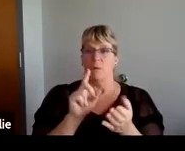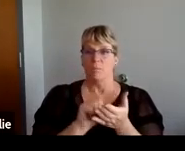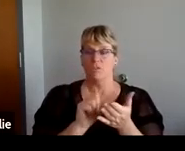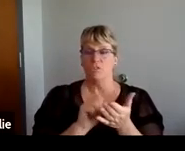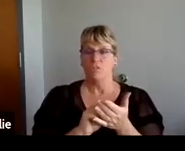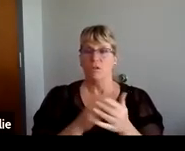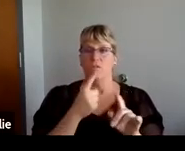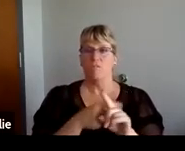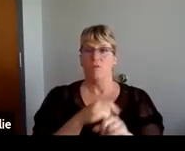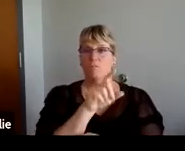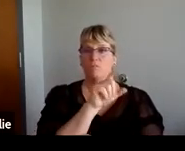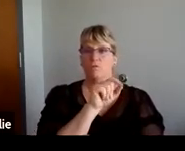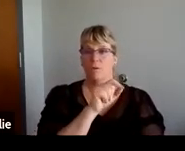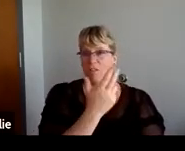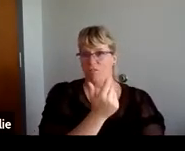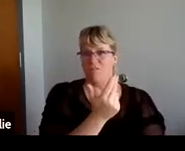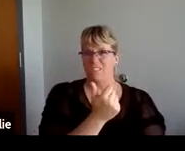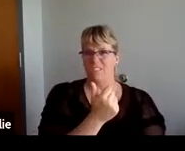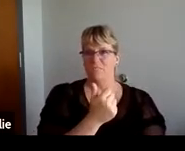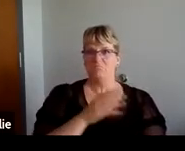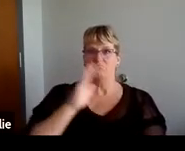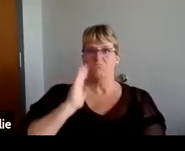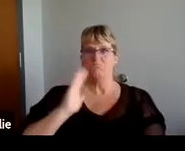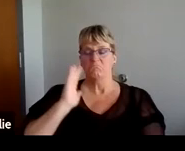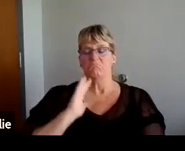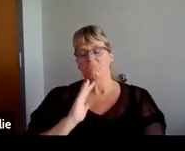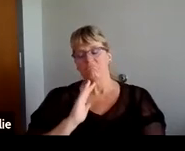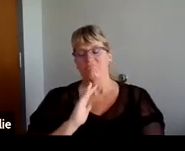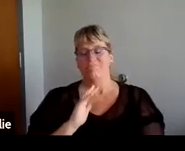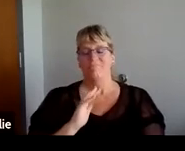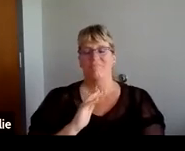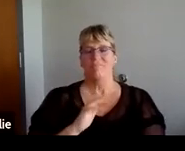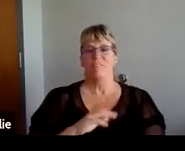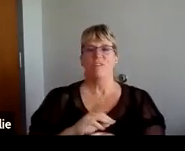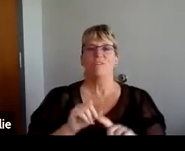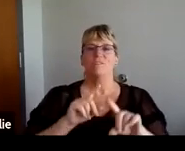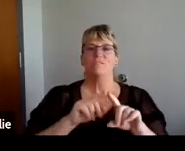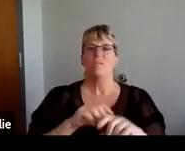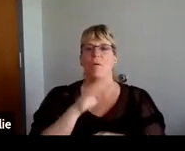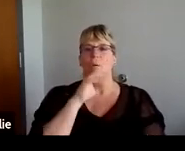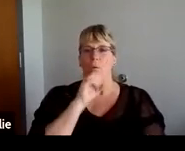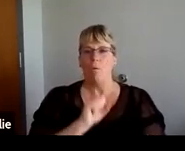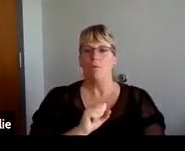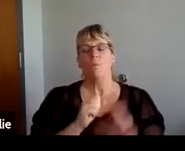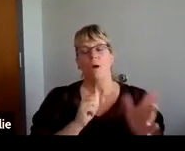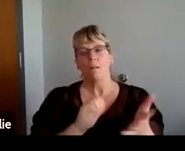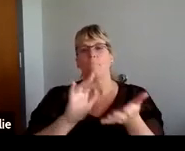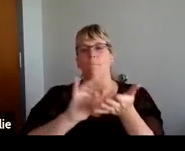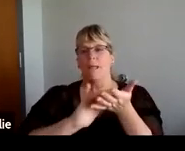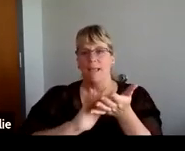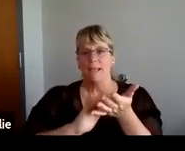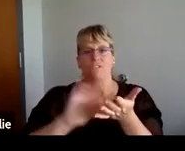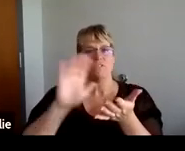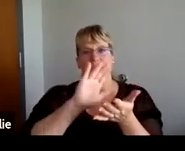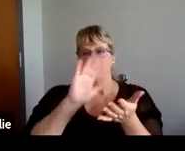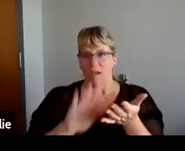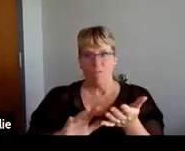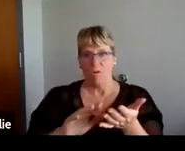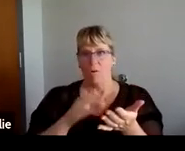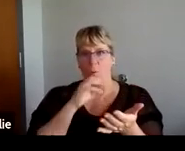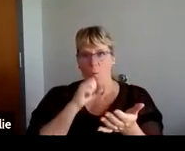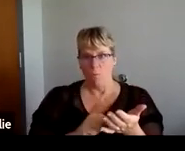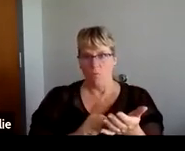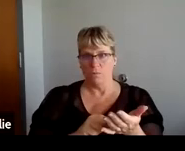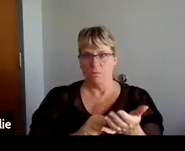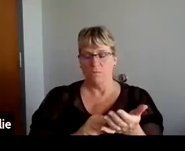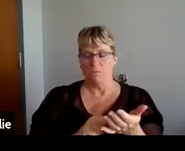from 2013, so albeit, there are a number of outdated, well, medications aren't never outdated, none were taken off